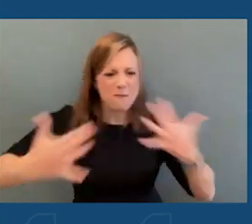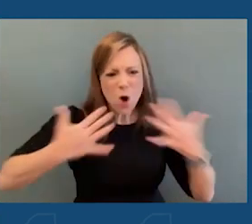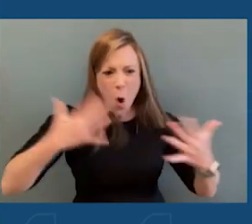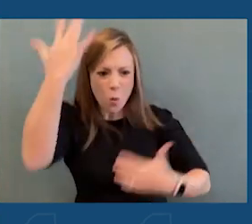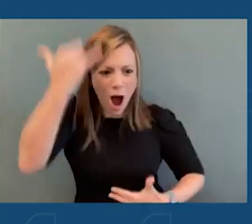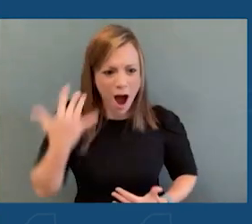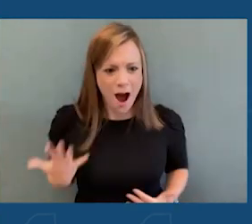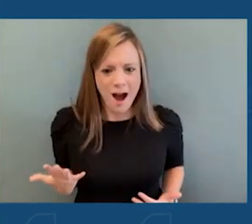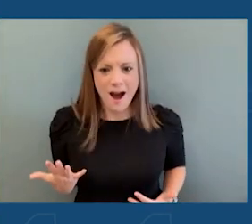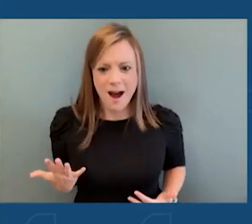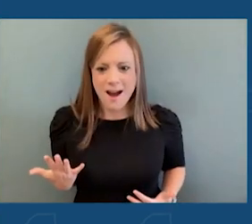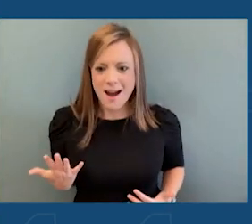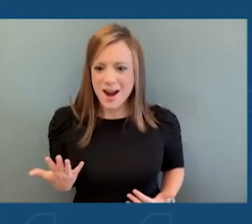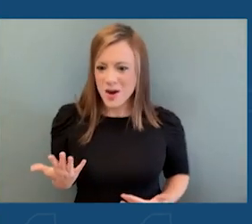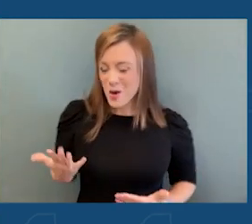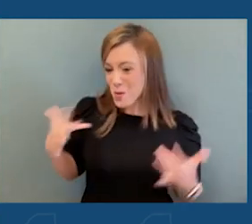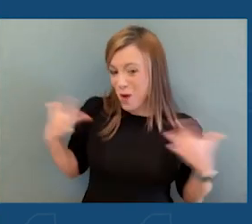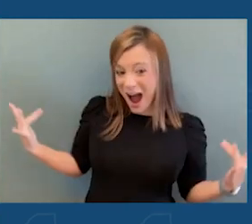Jimmy Gain!